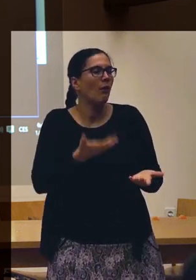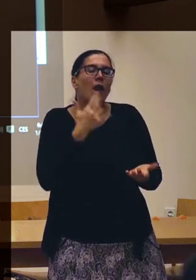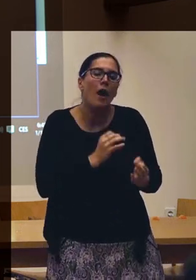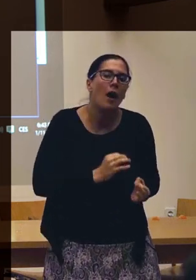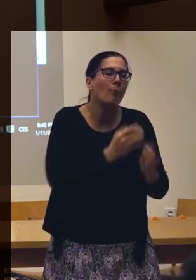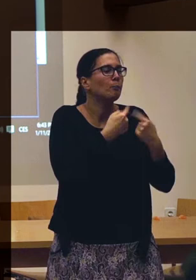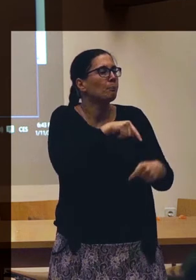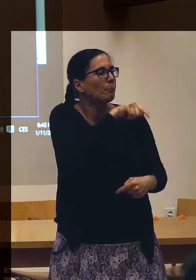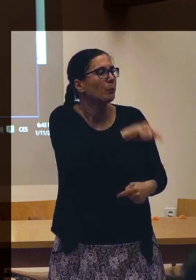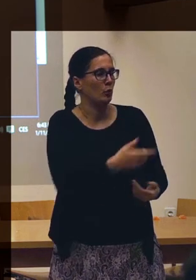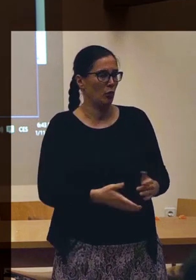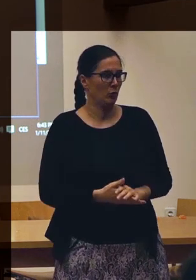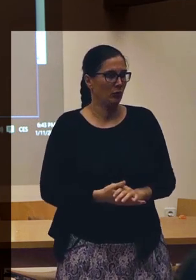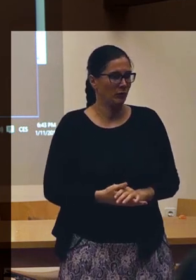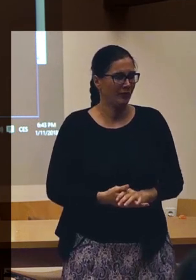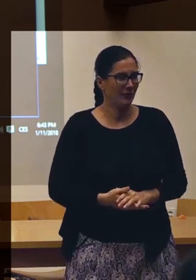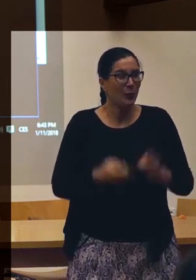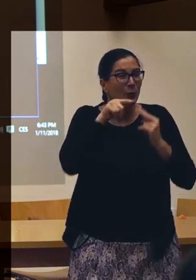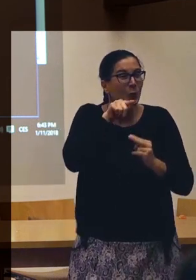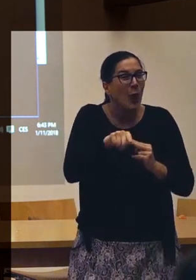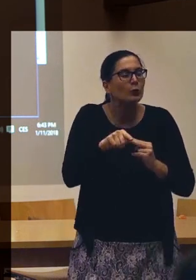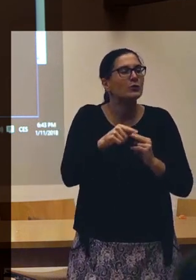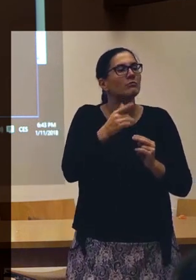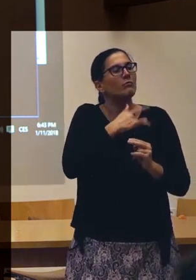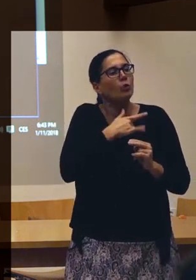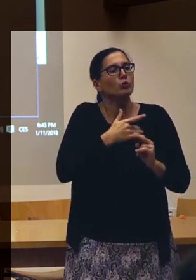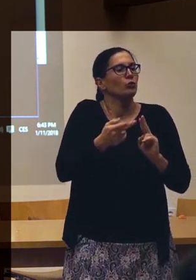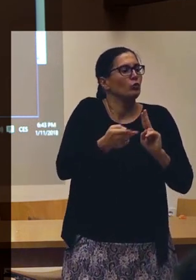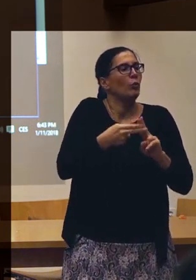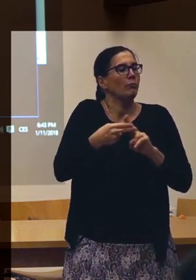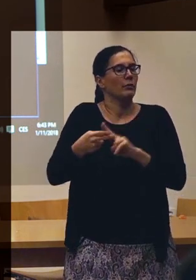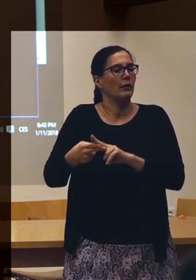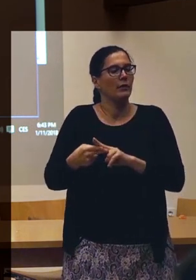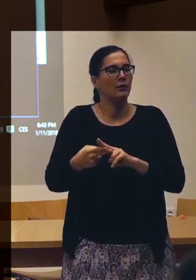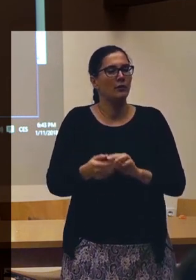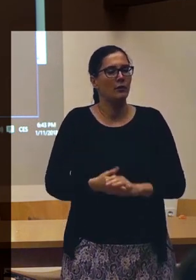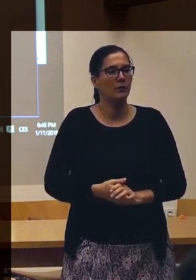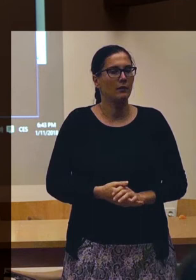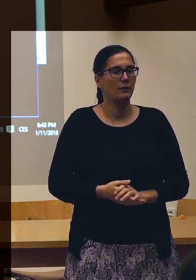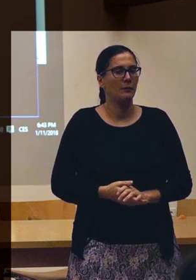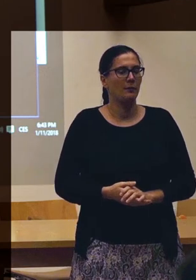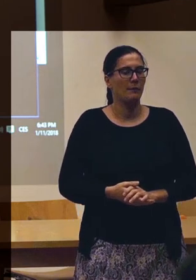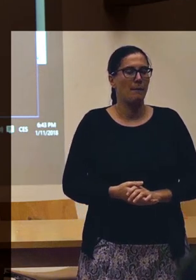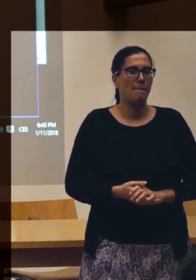about like the small physical moments as well. What's the level or where you hang in the objects?